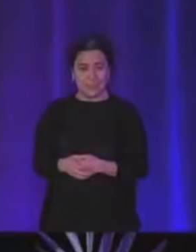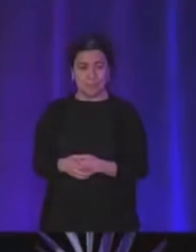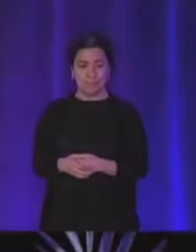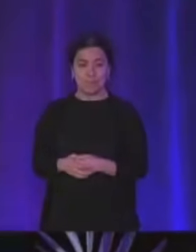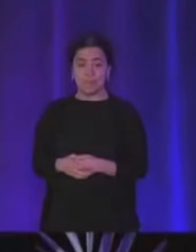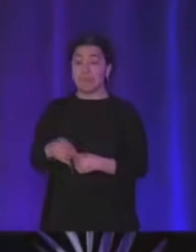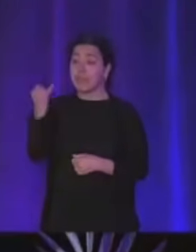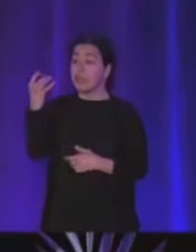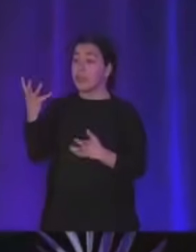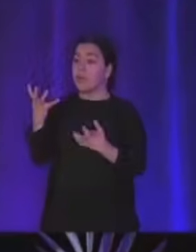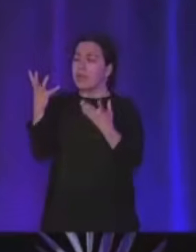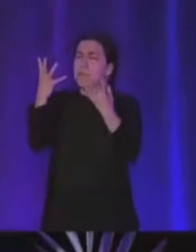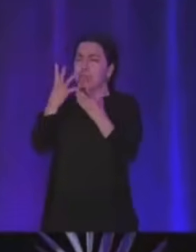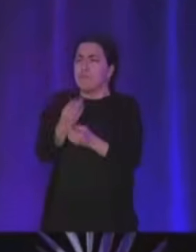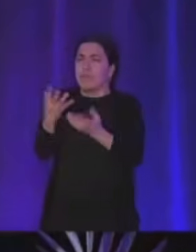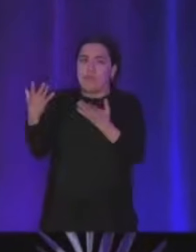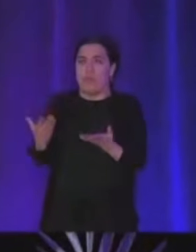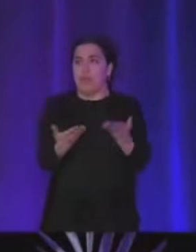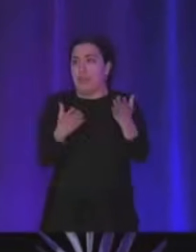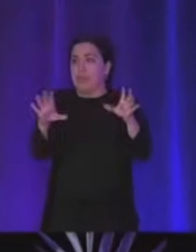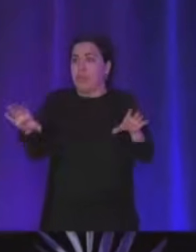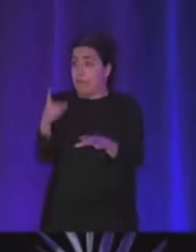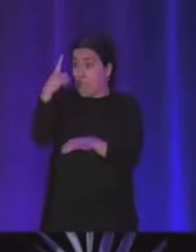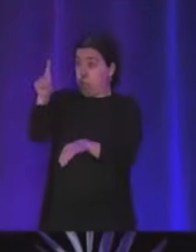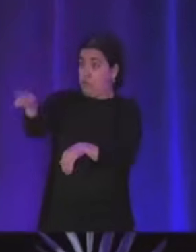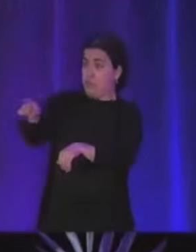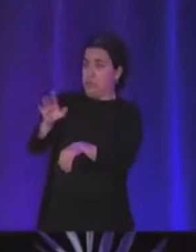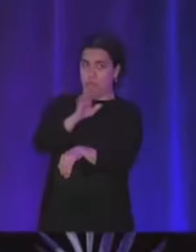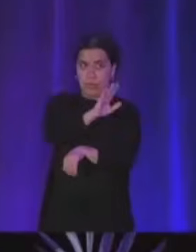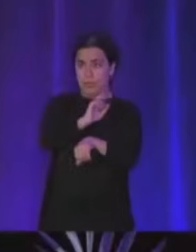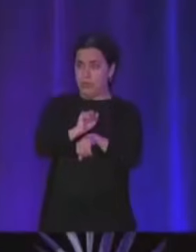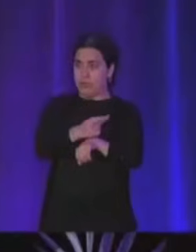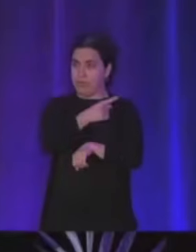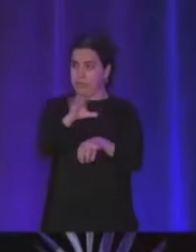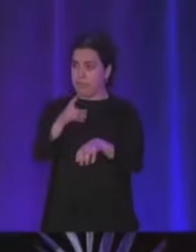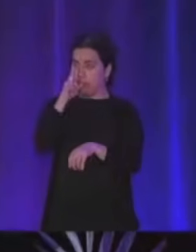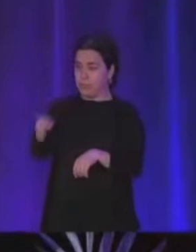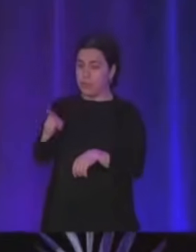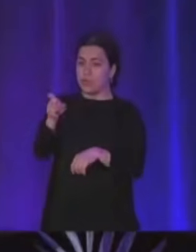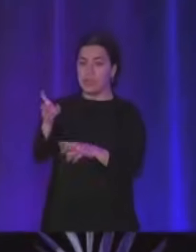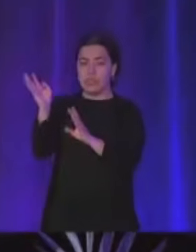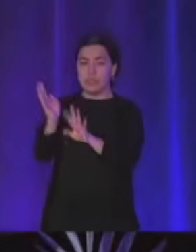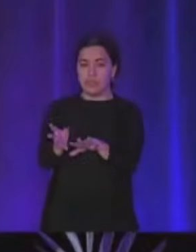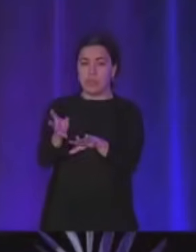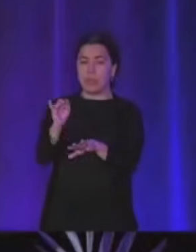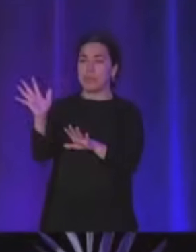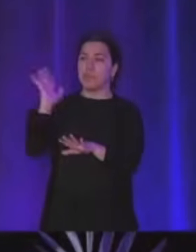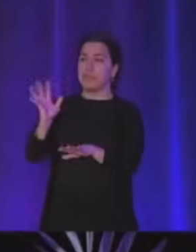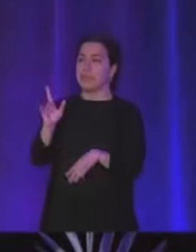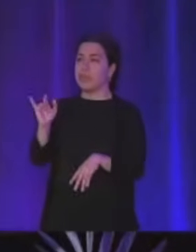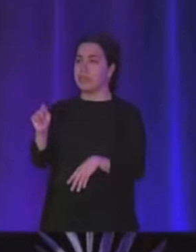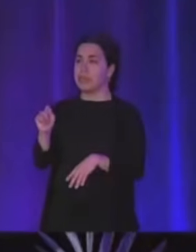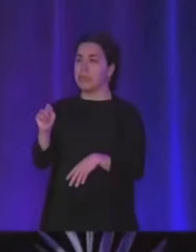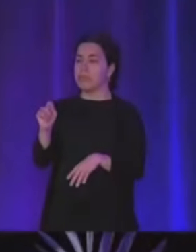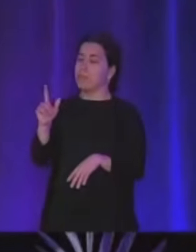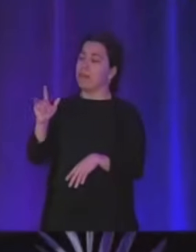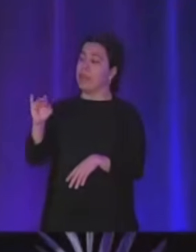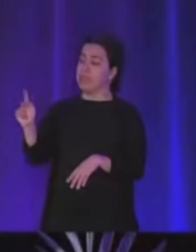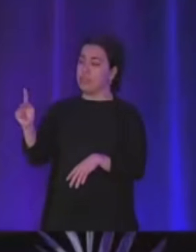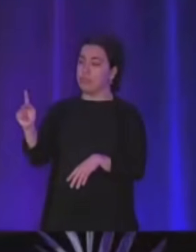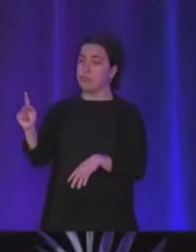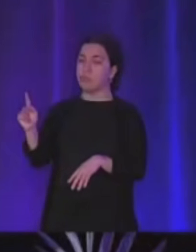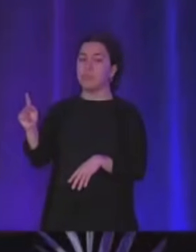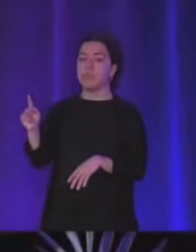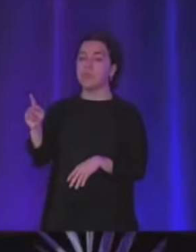want these beautiful things done for you, you can npm install ESLint. My hyphen was correct this time. Say dev. You can npm